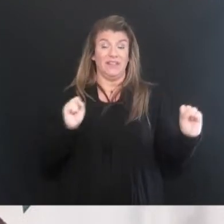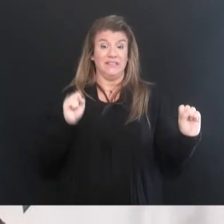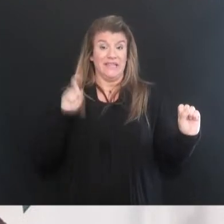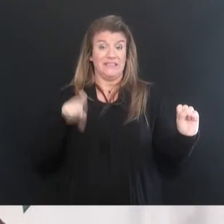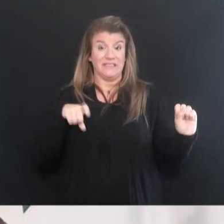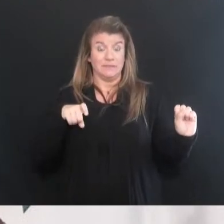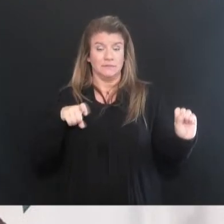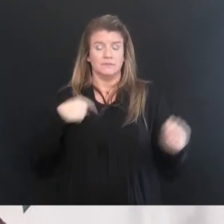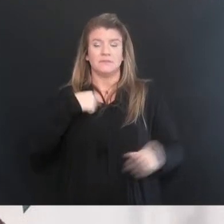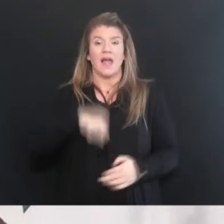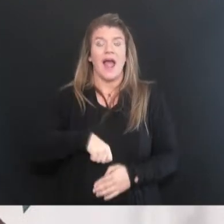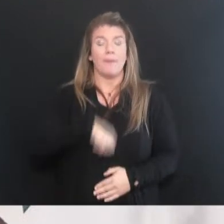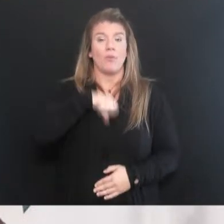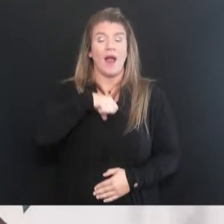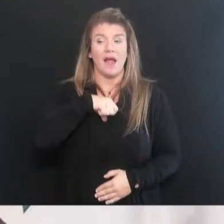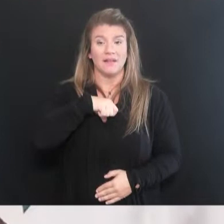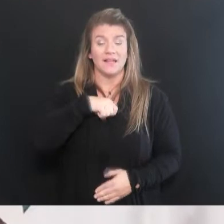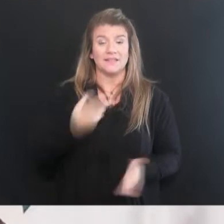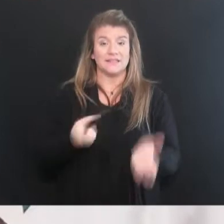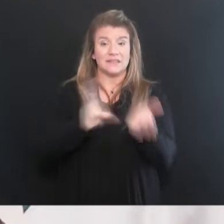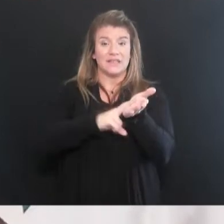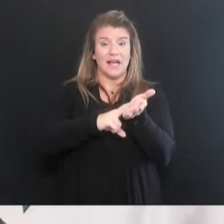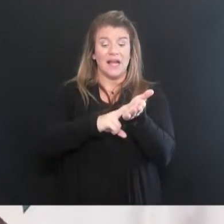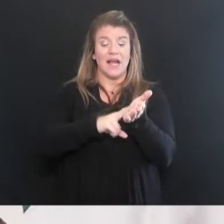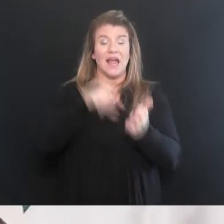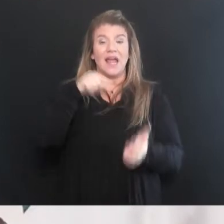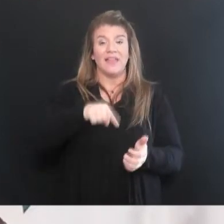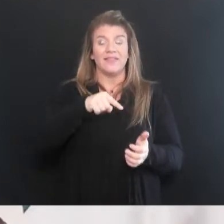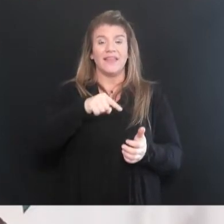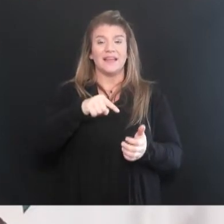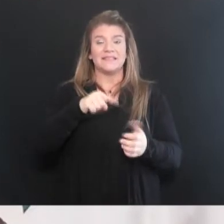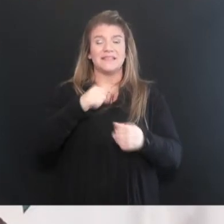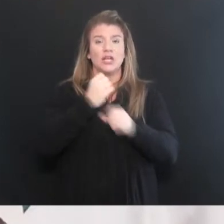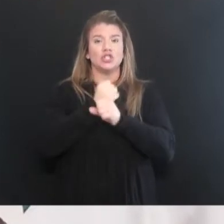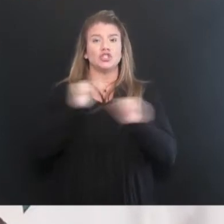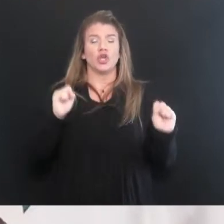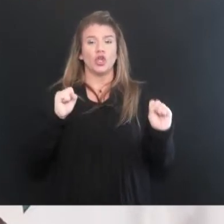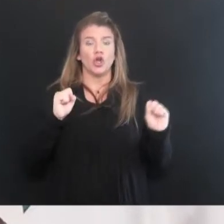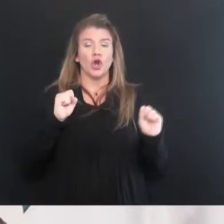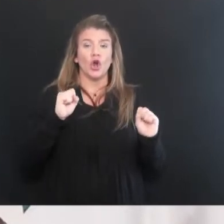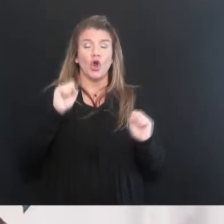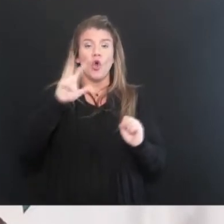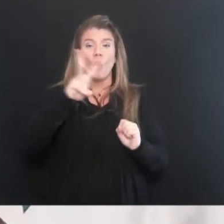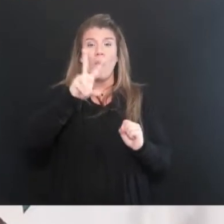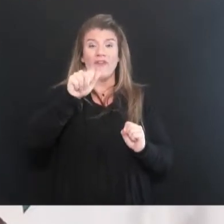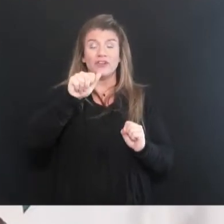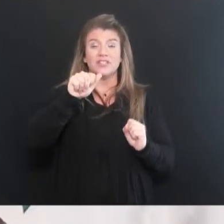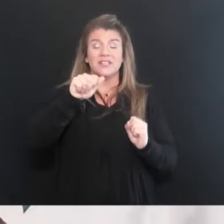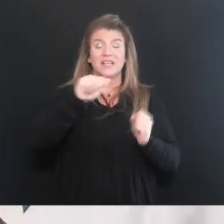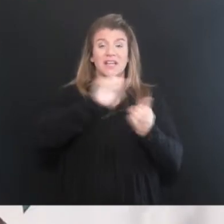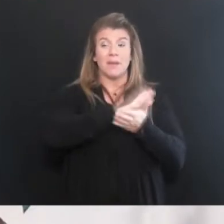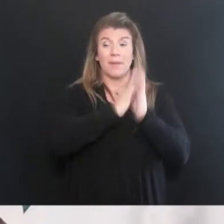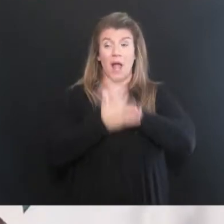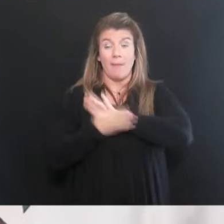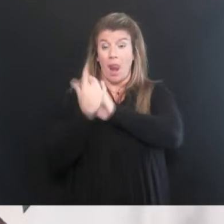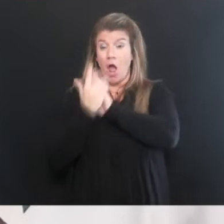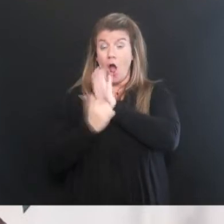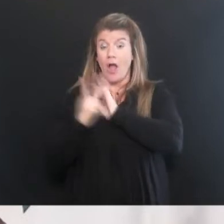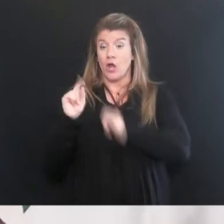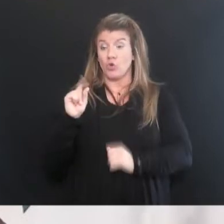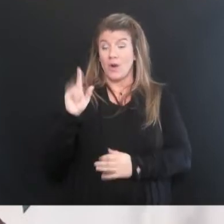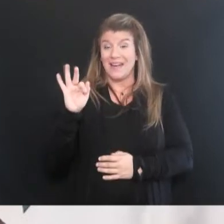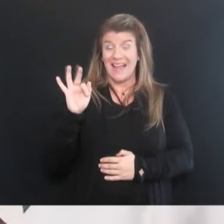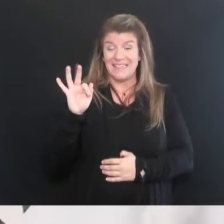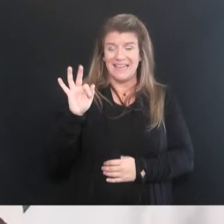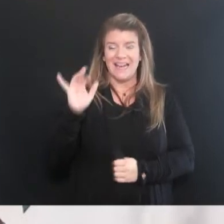I proudly signed this Secure West Virginia Act into law in 2019,